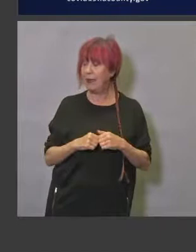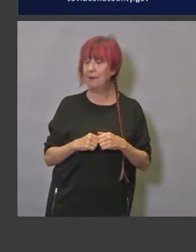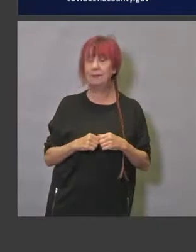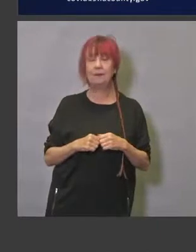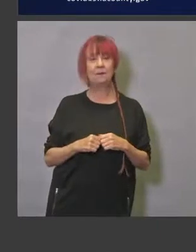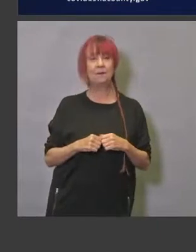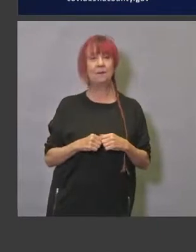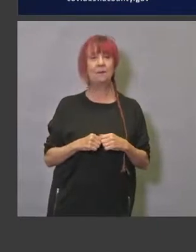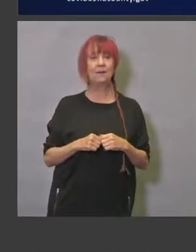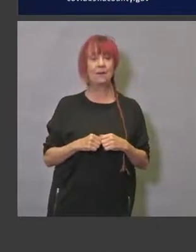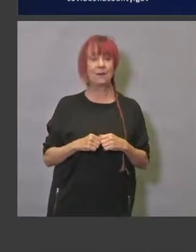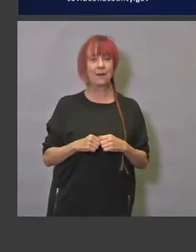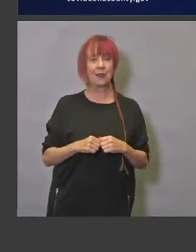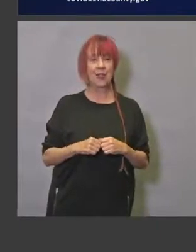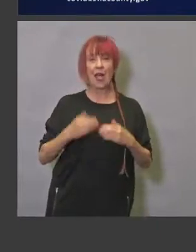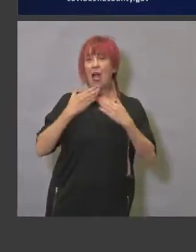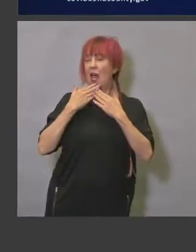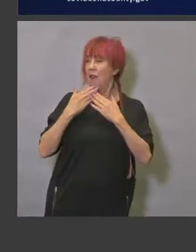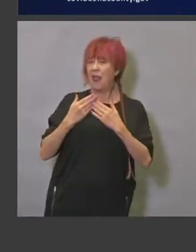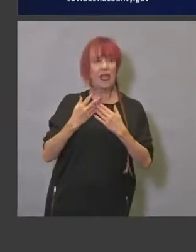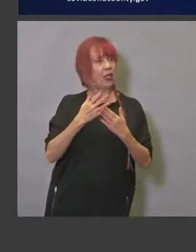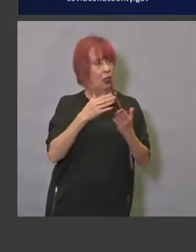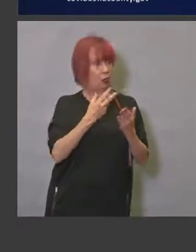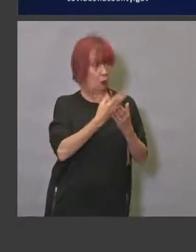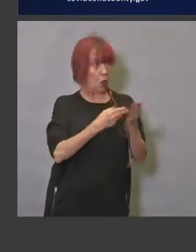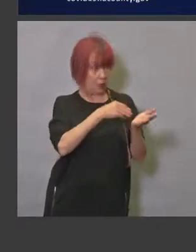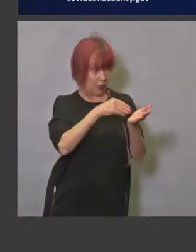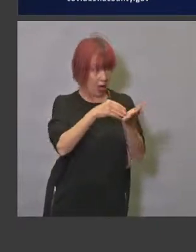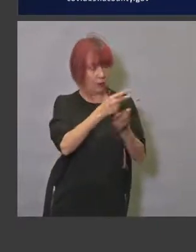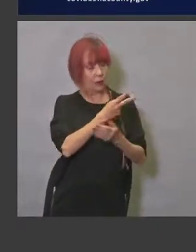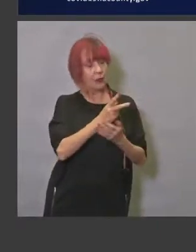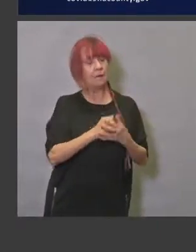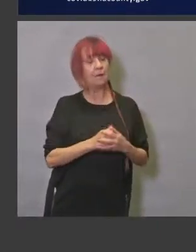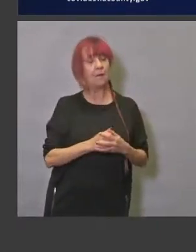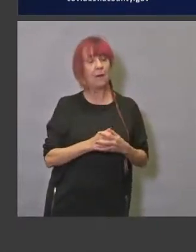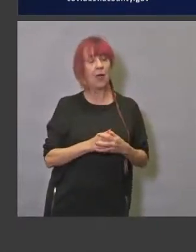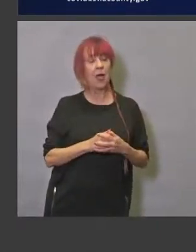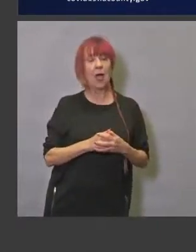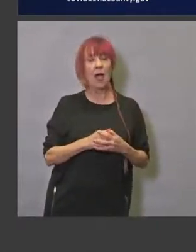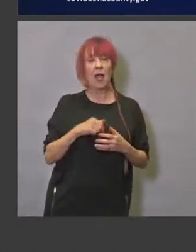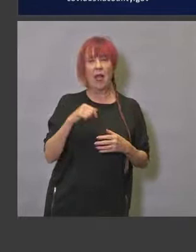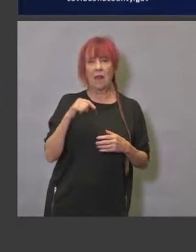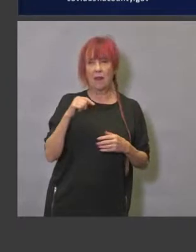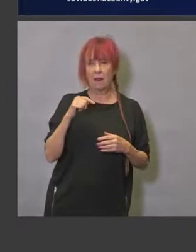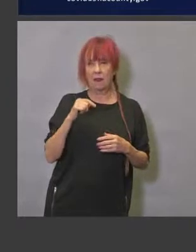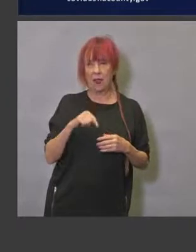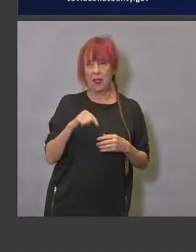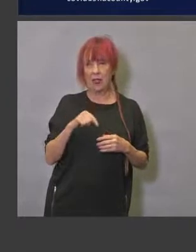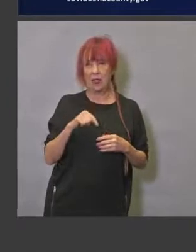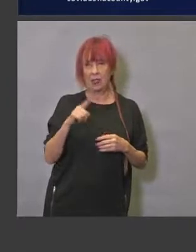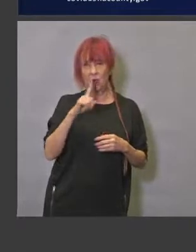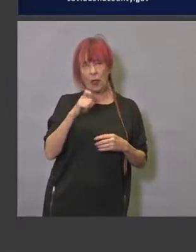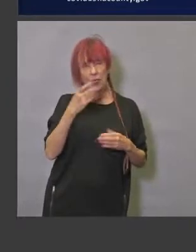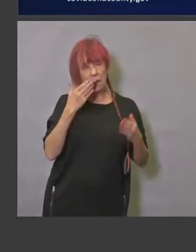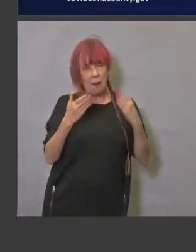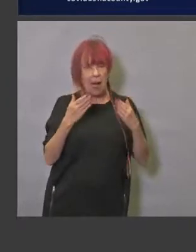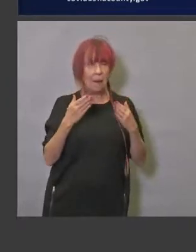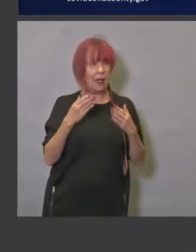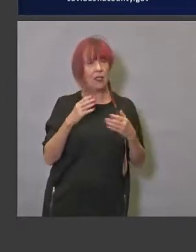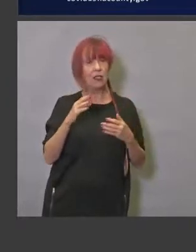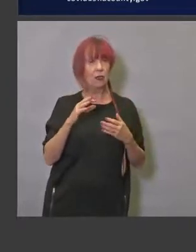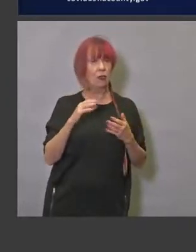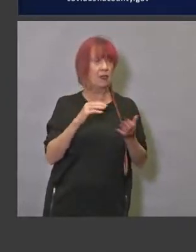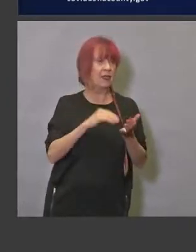go ahead. Thank you both, doctors. This, I think, can go to Dr. Ferrer, if not